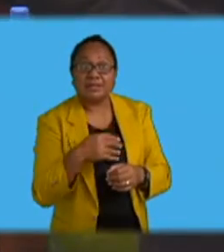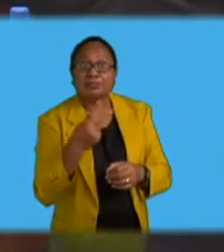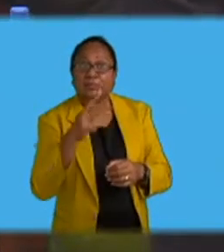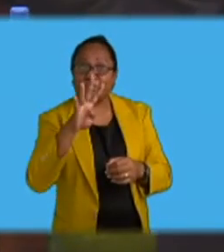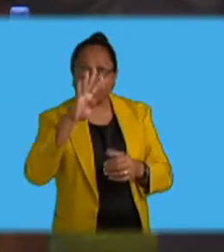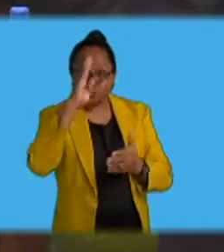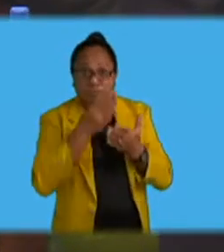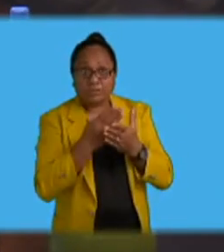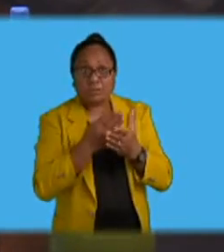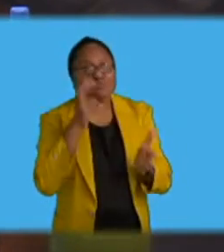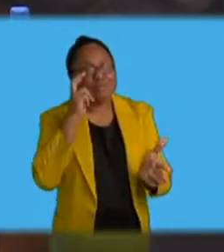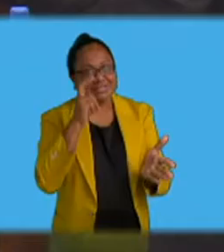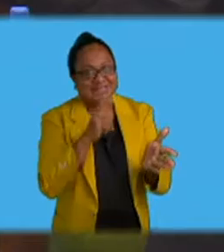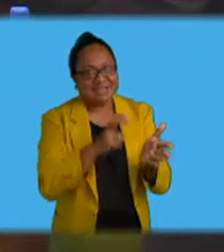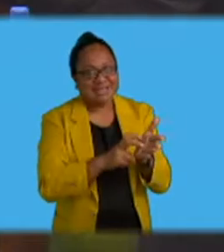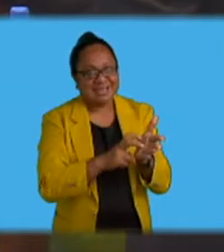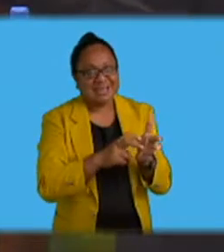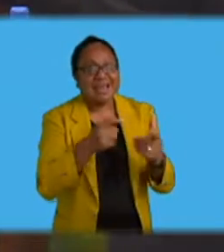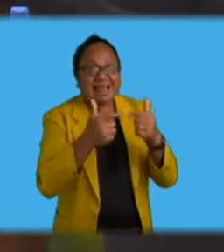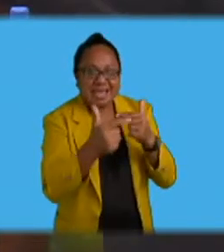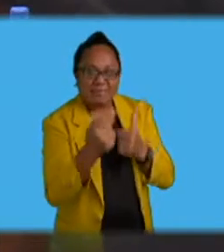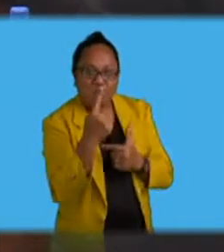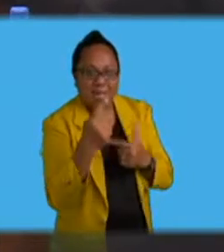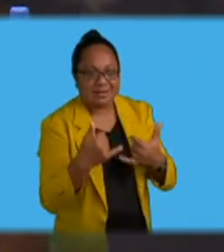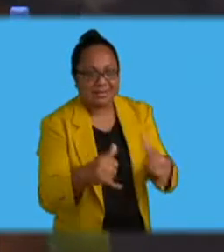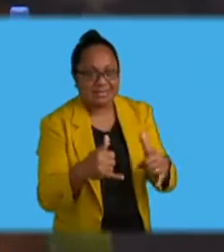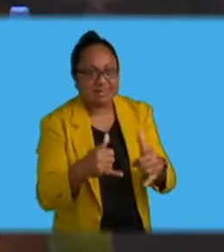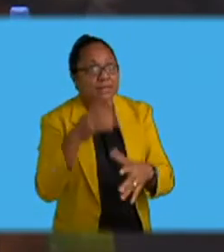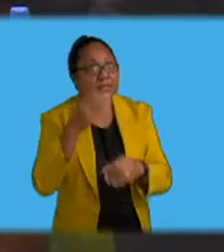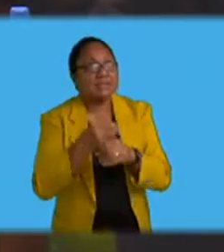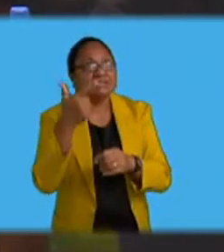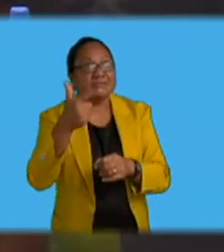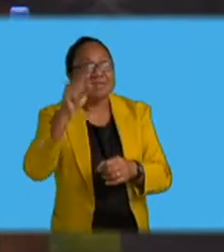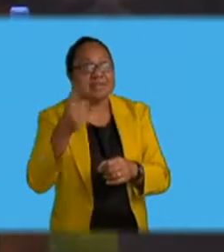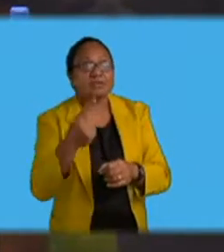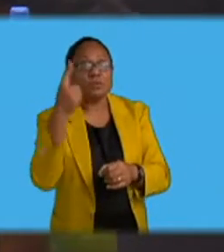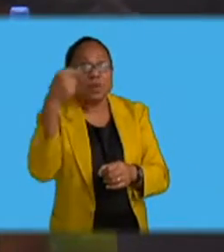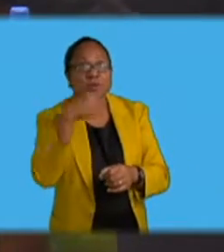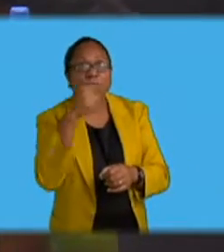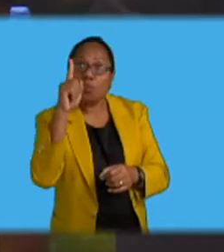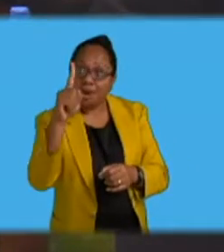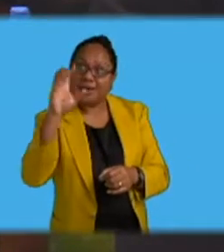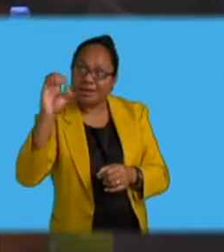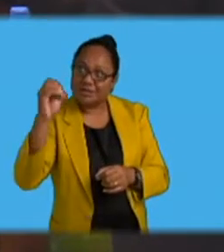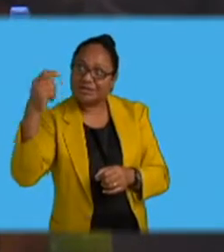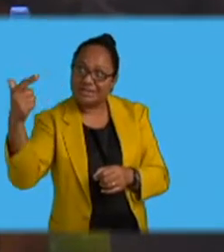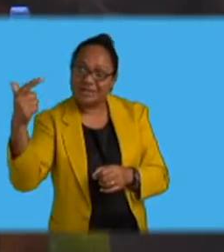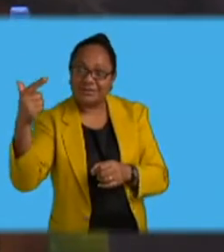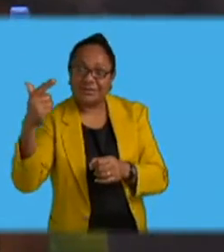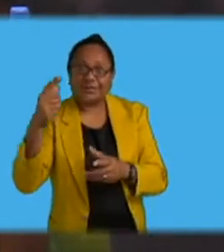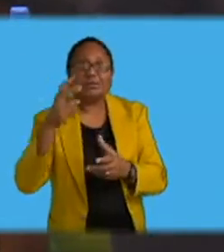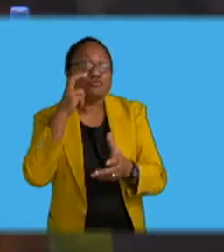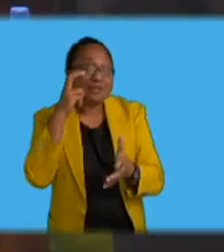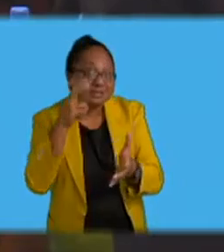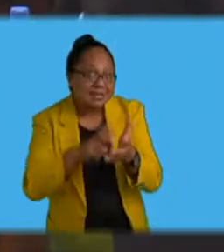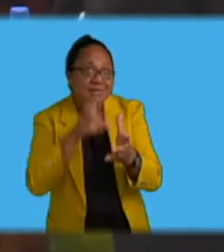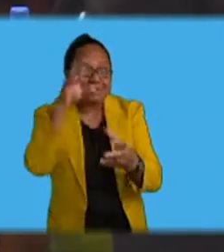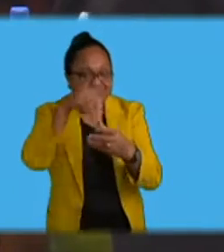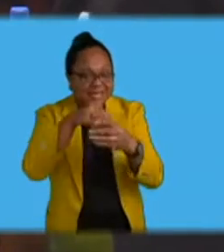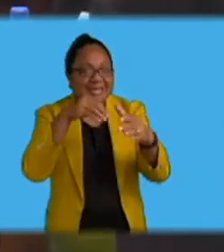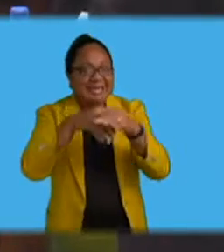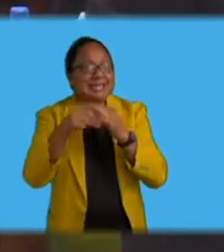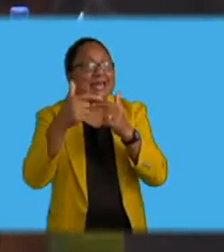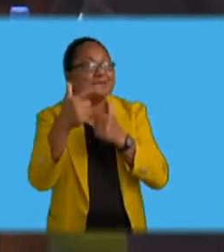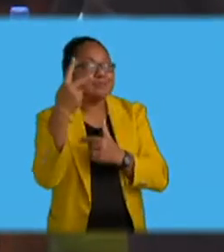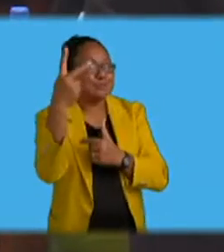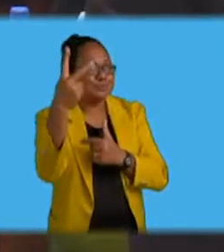participated in the level 1 exam, and a total of 7,107 students registered and participated in level 2 exam. So,